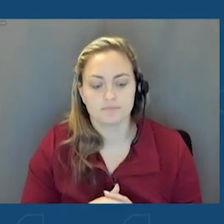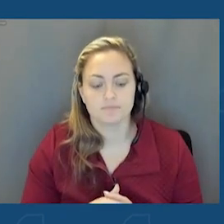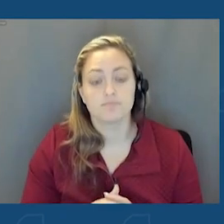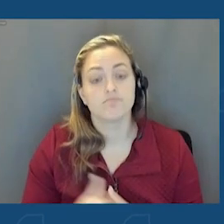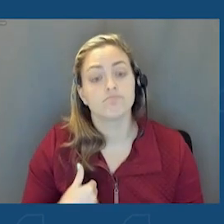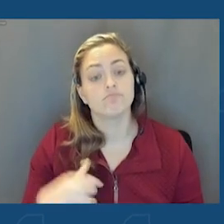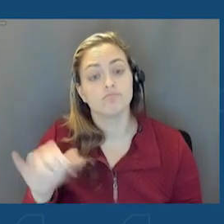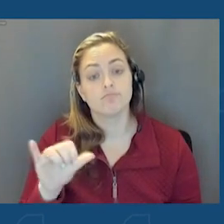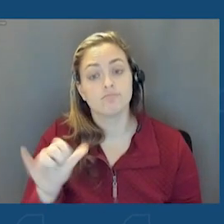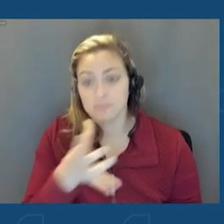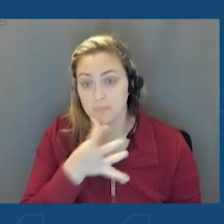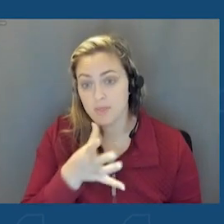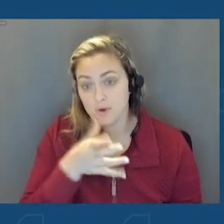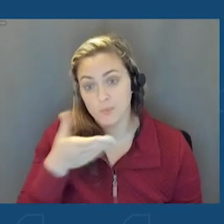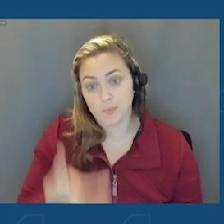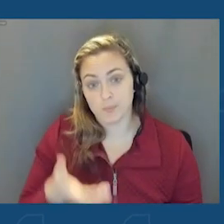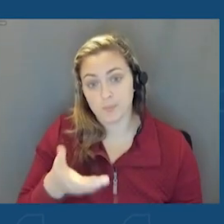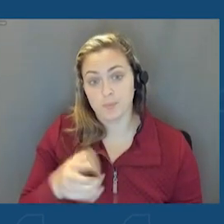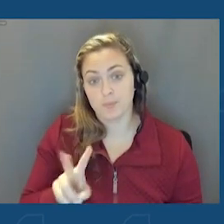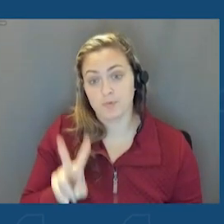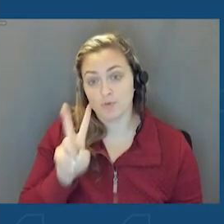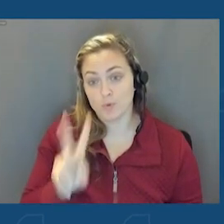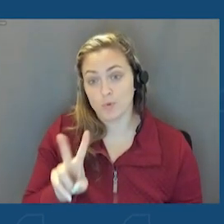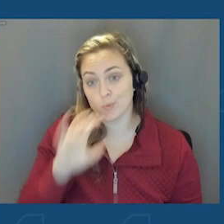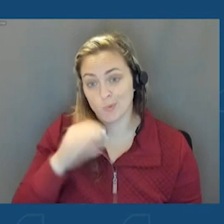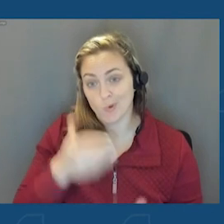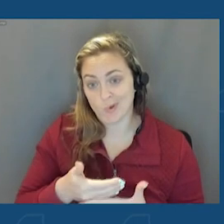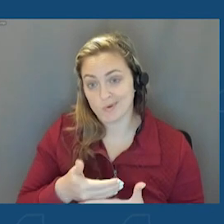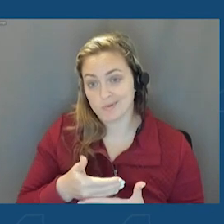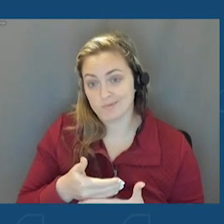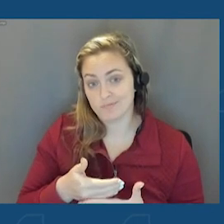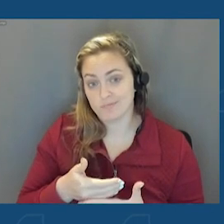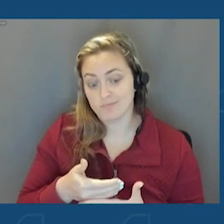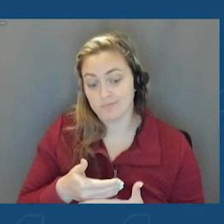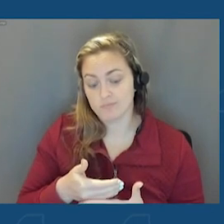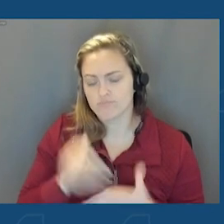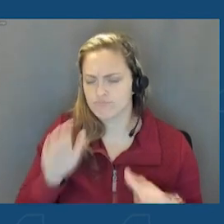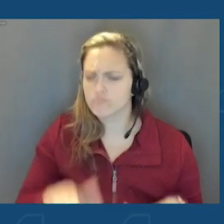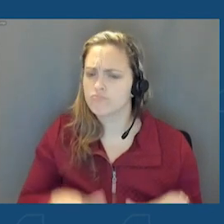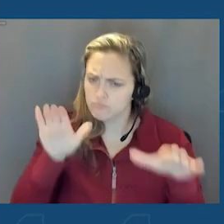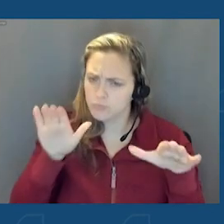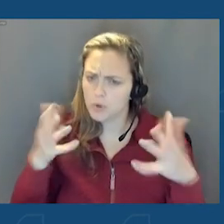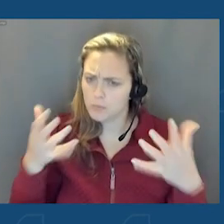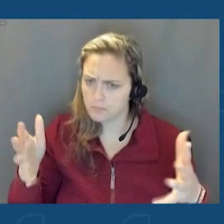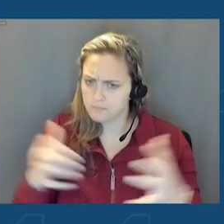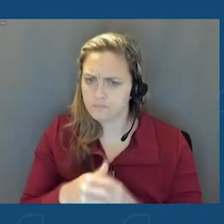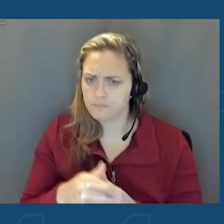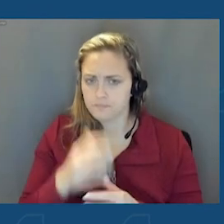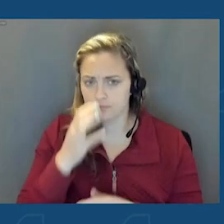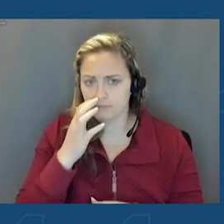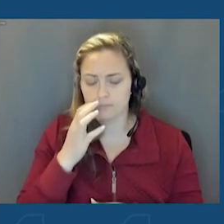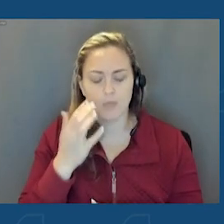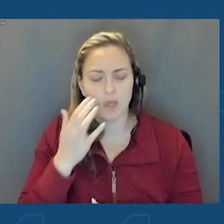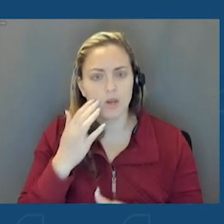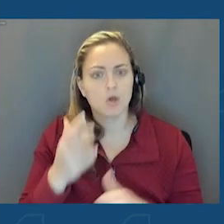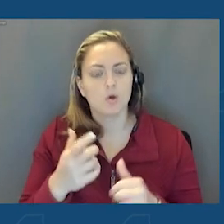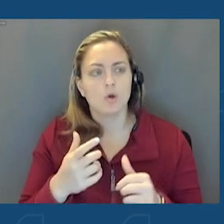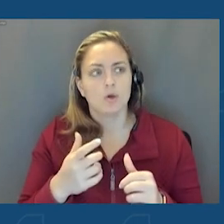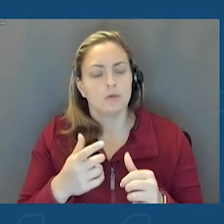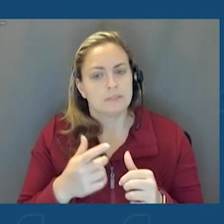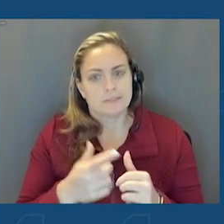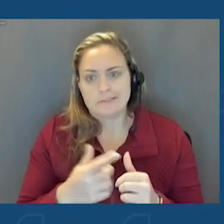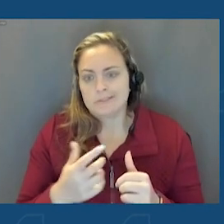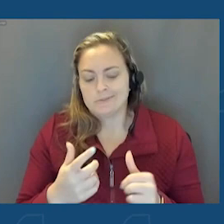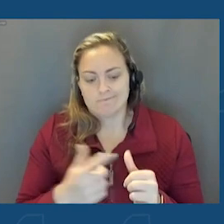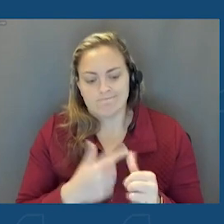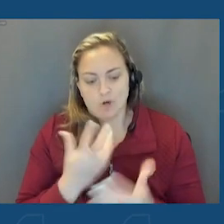also a mother of 2 daughters who are grown up now. And I know at first hand how difficult it